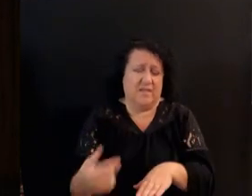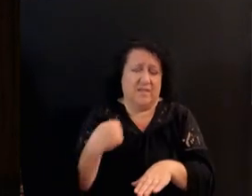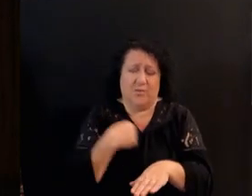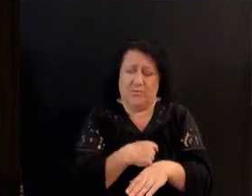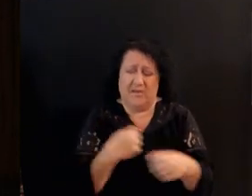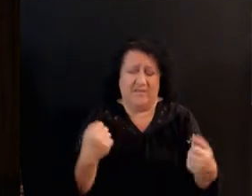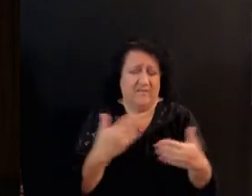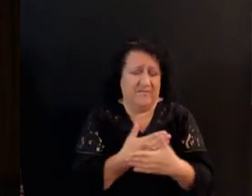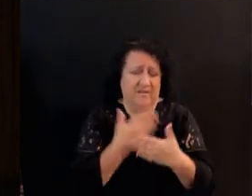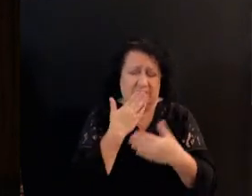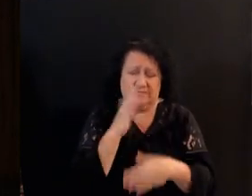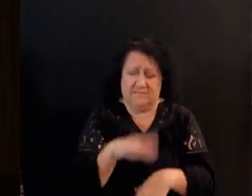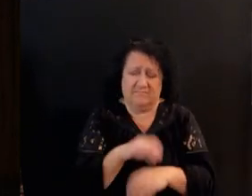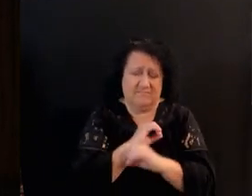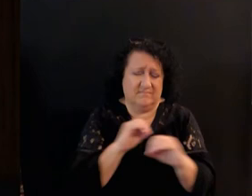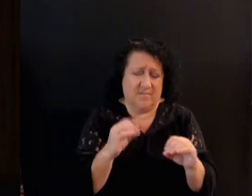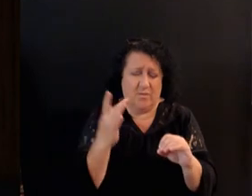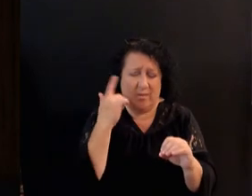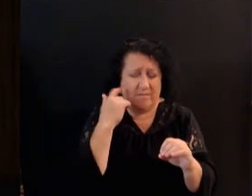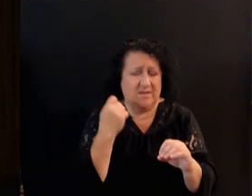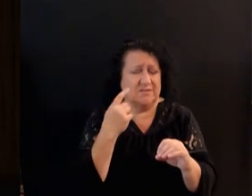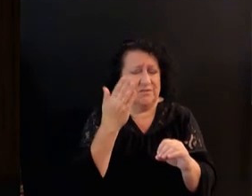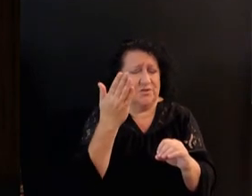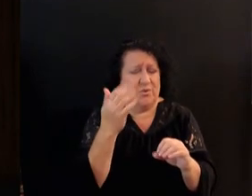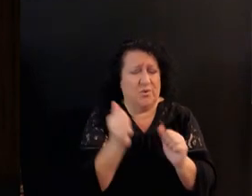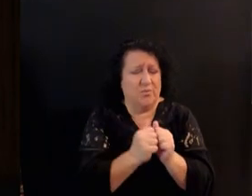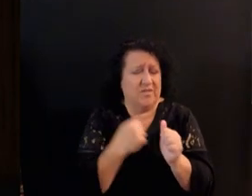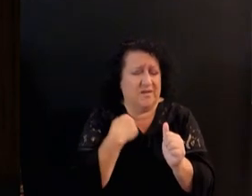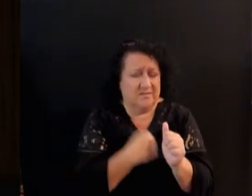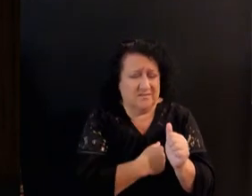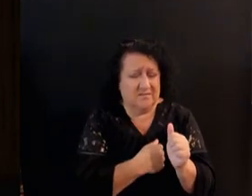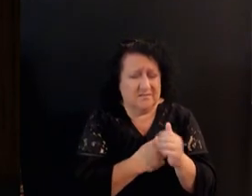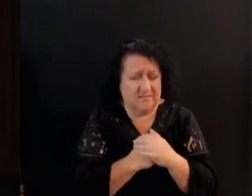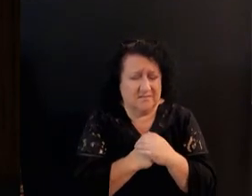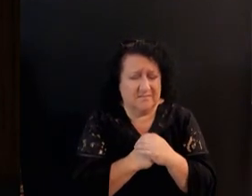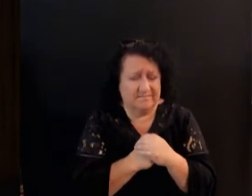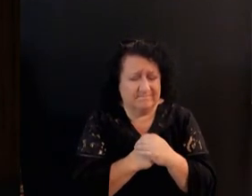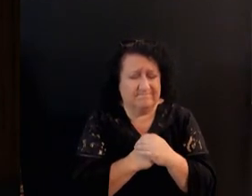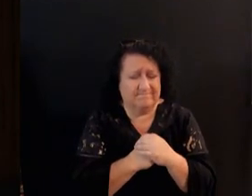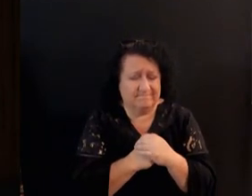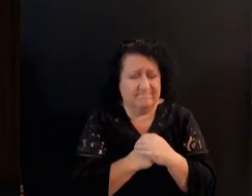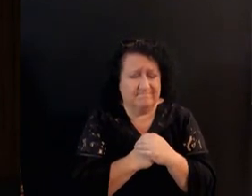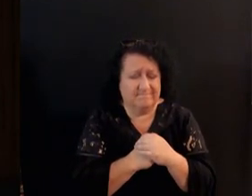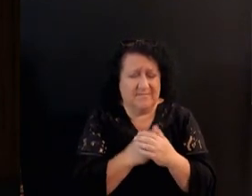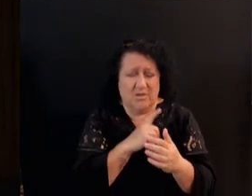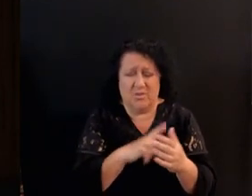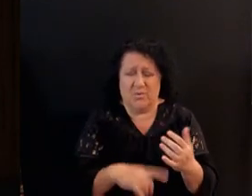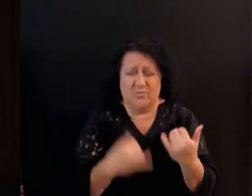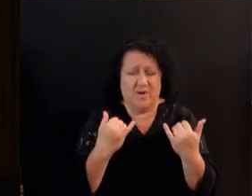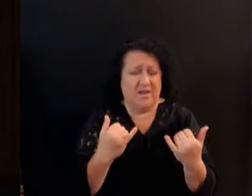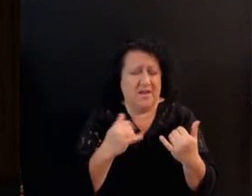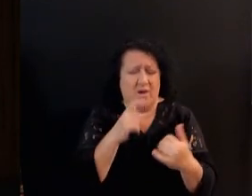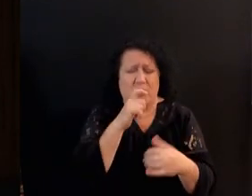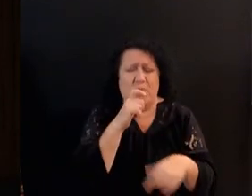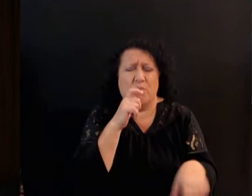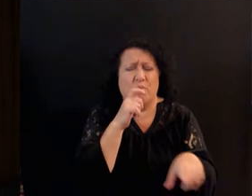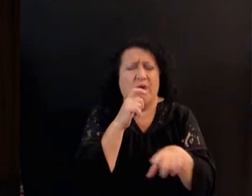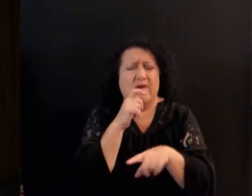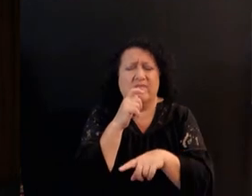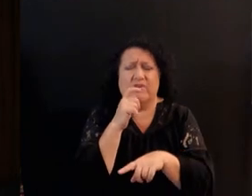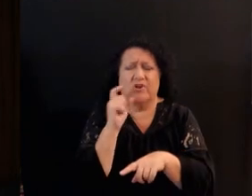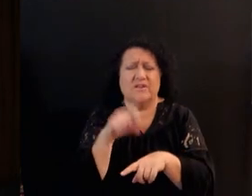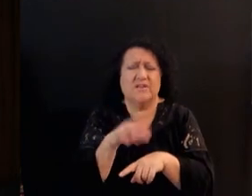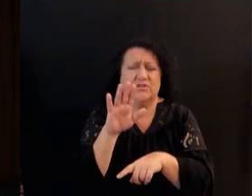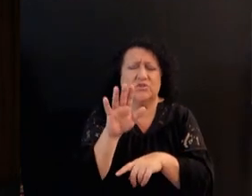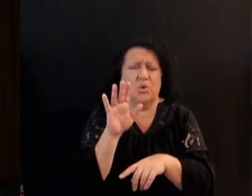you are with us. So Lord, right now, whoever needs your touch in a way